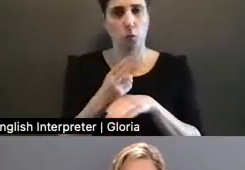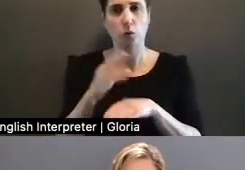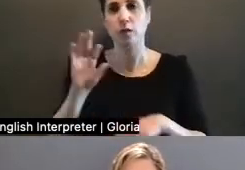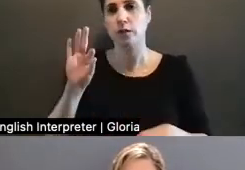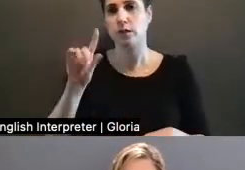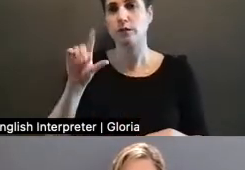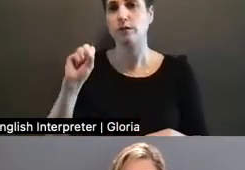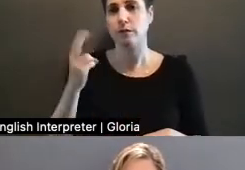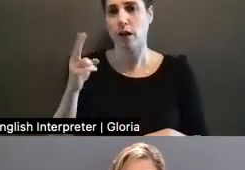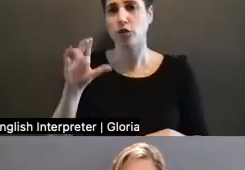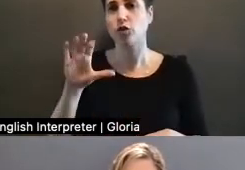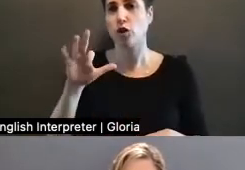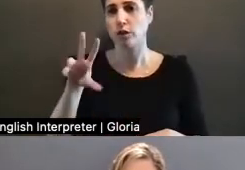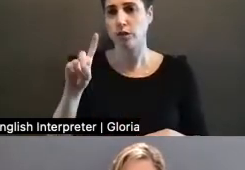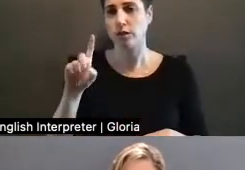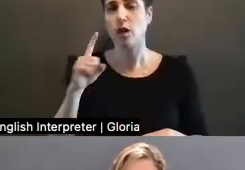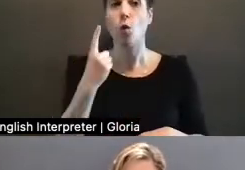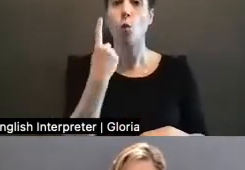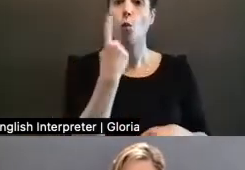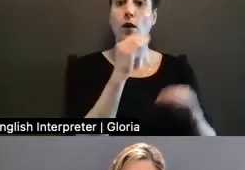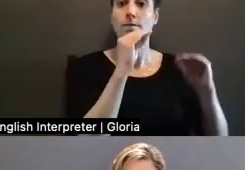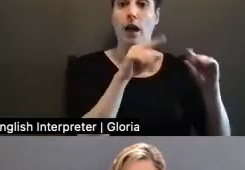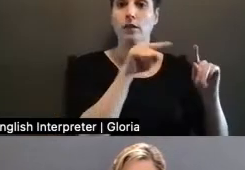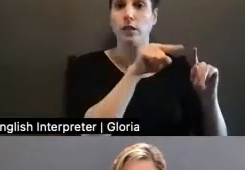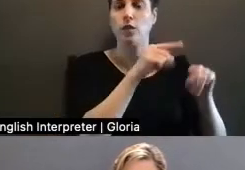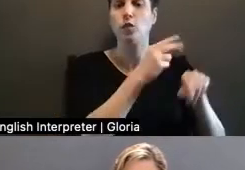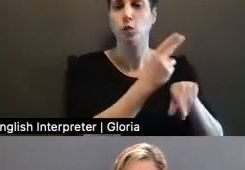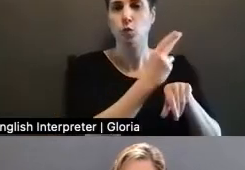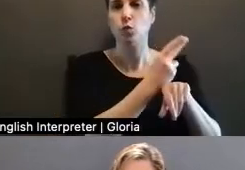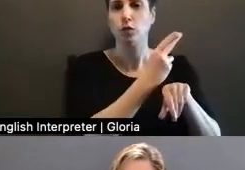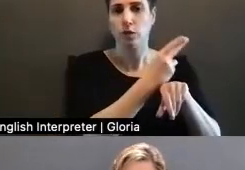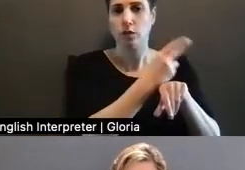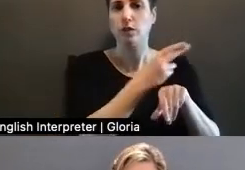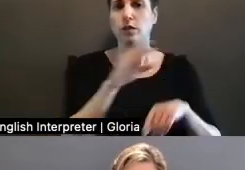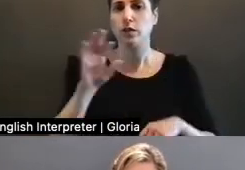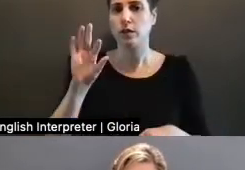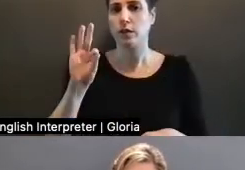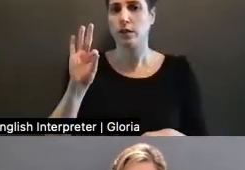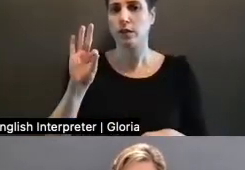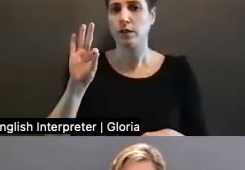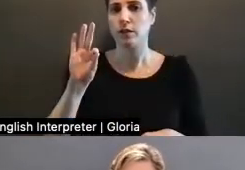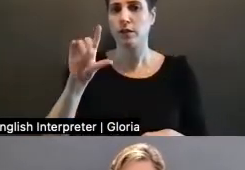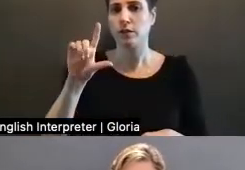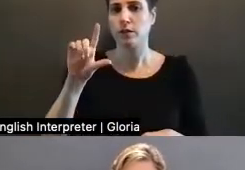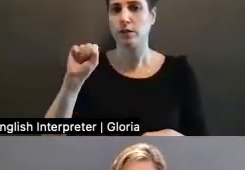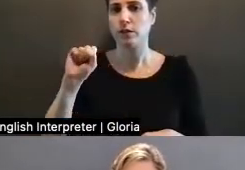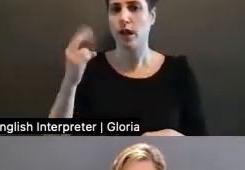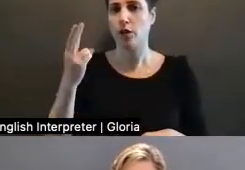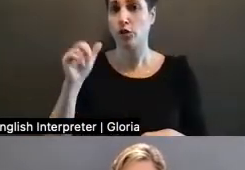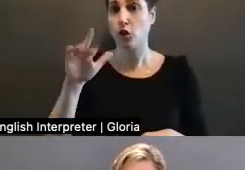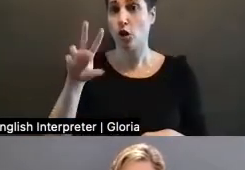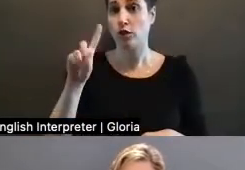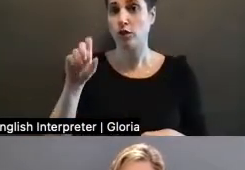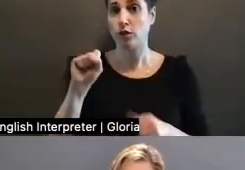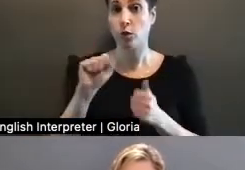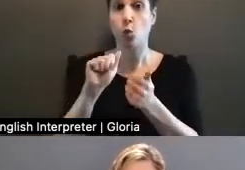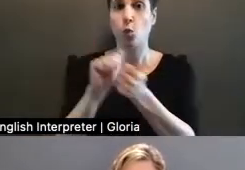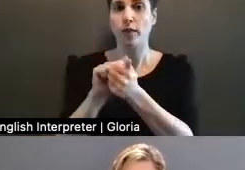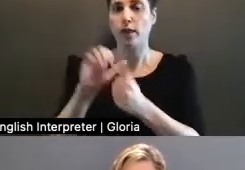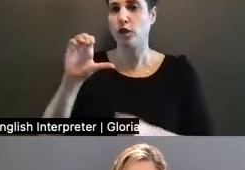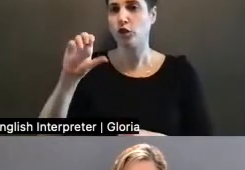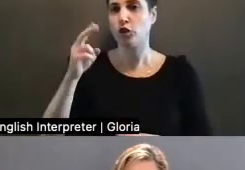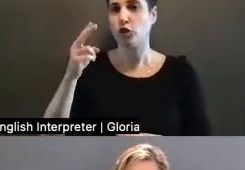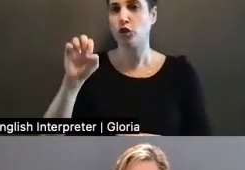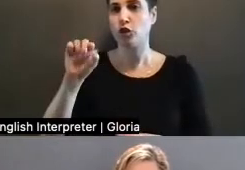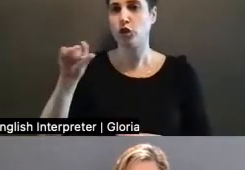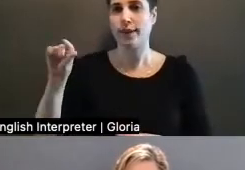faculty used flashcards with Chegg, and she showed her students how to create flashcards. And so they